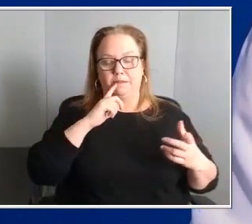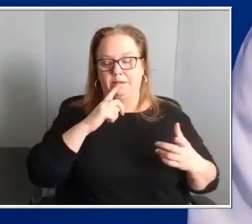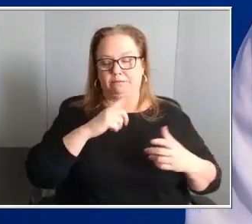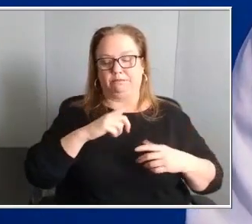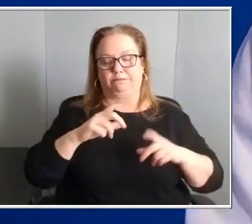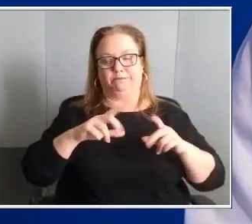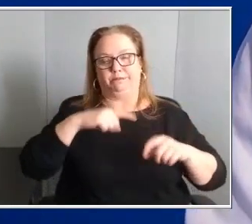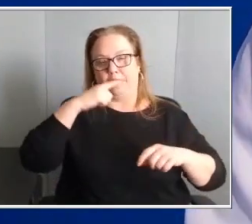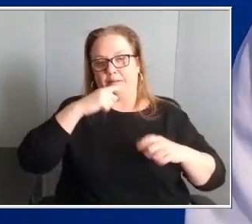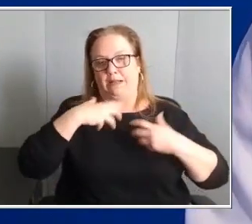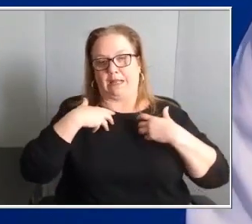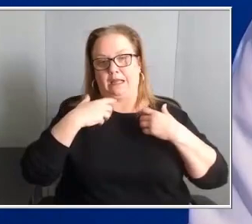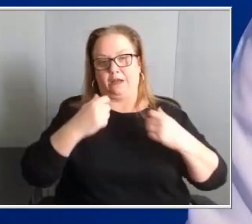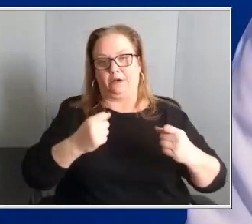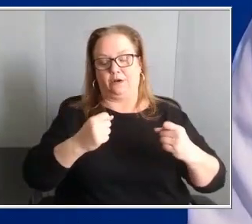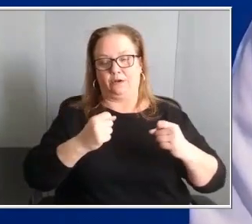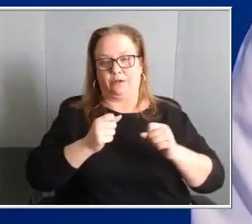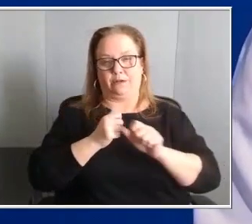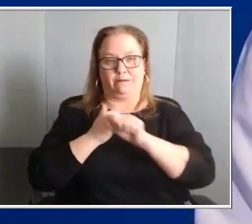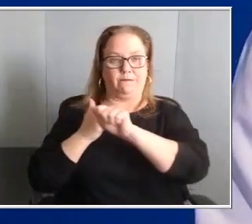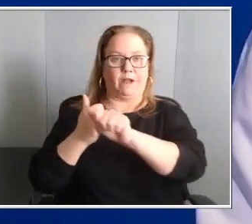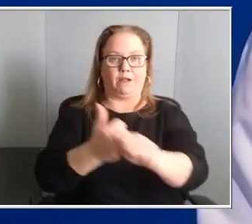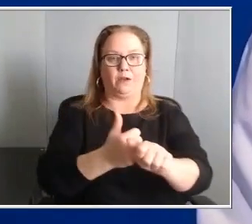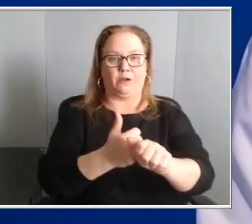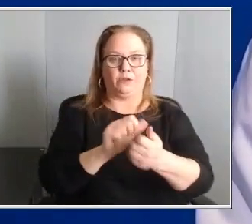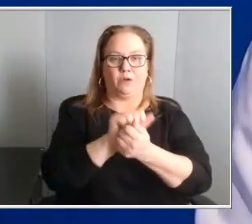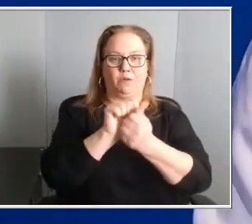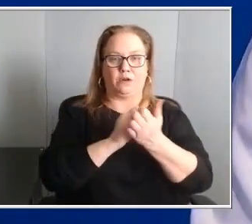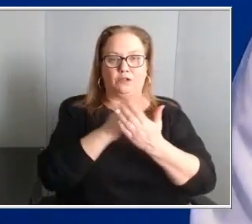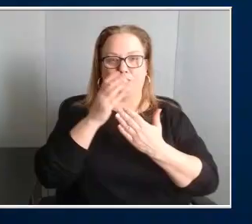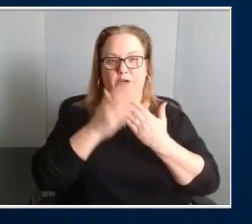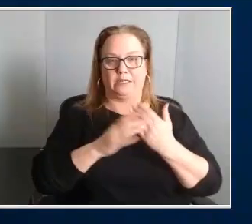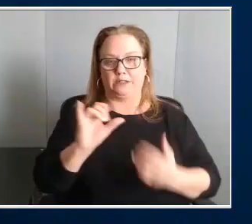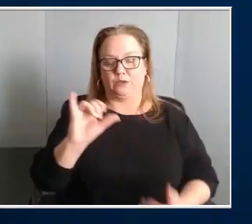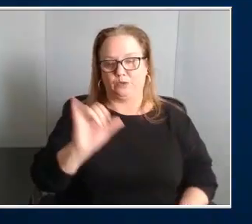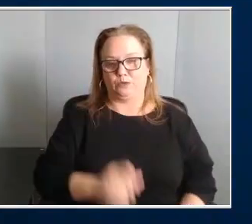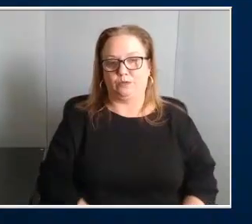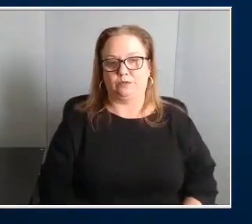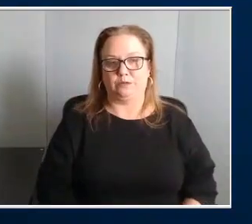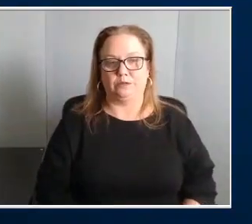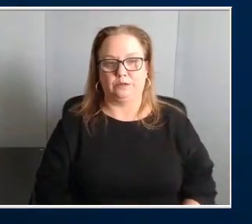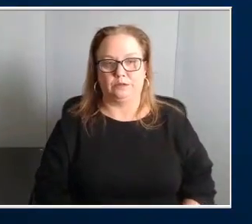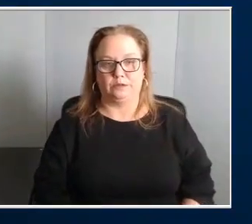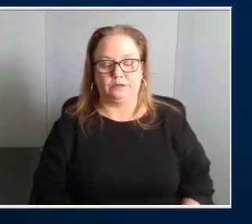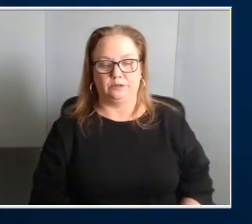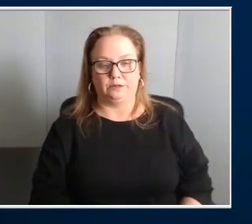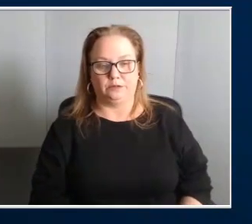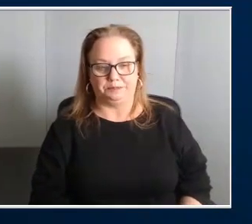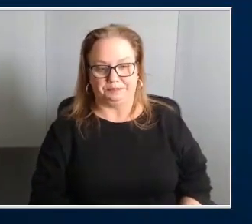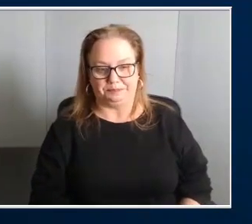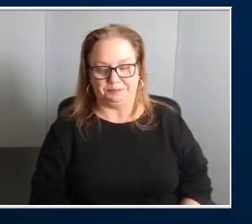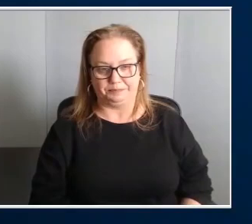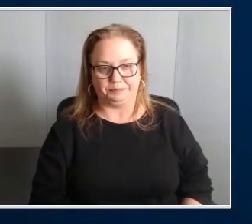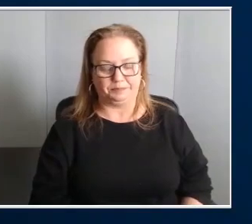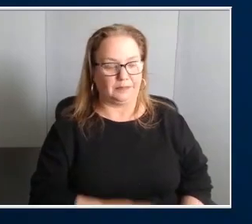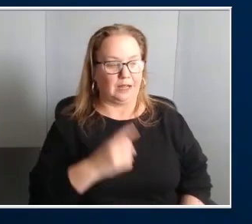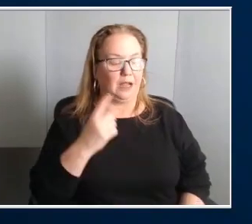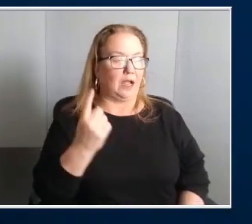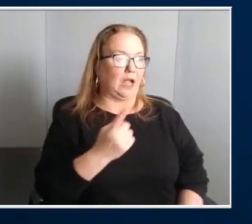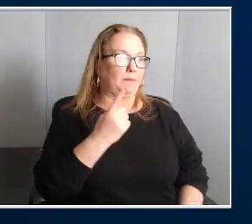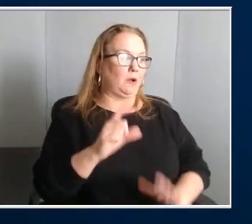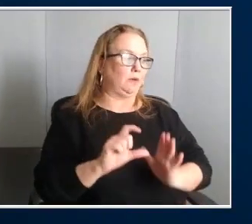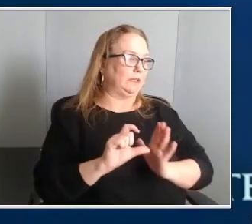go with you wherever you're at. So please remember to wash your hands as well. So I am always impressed. I've